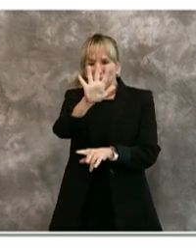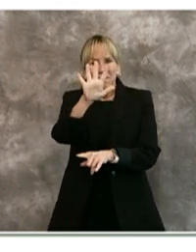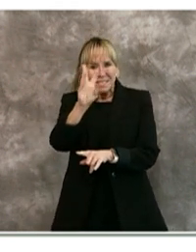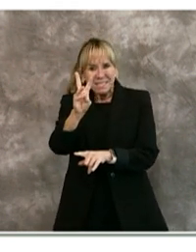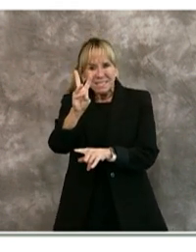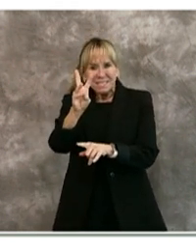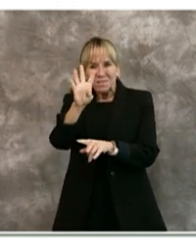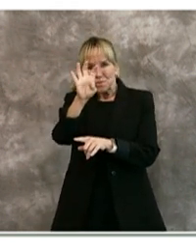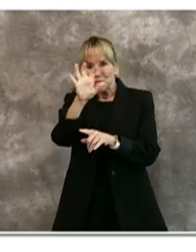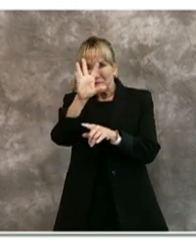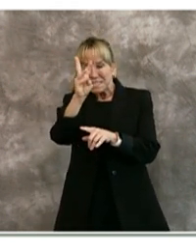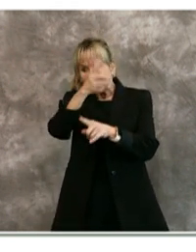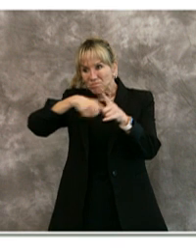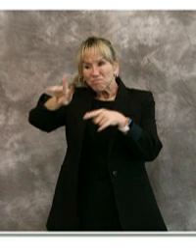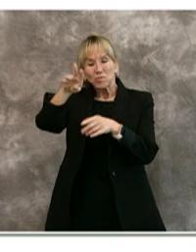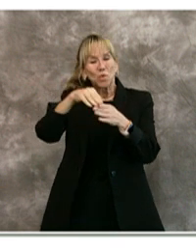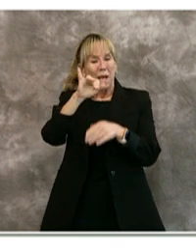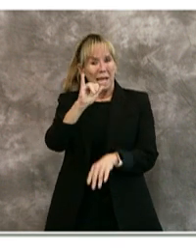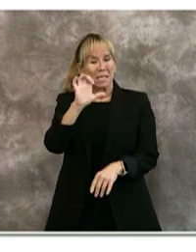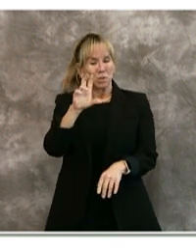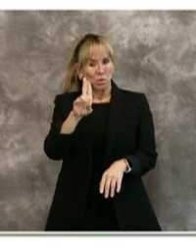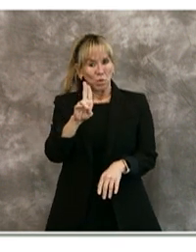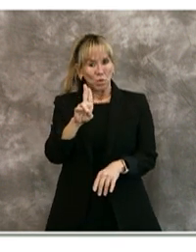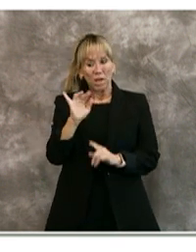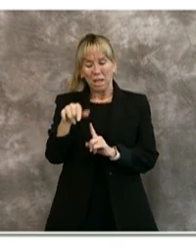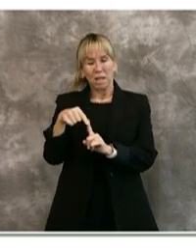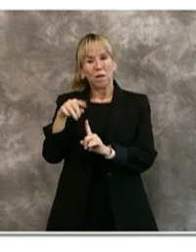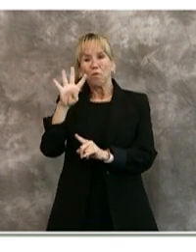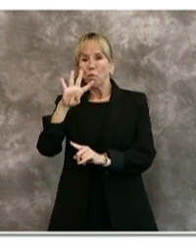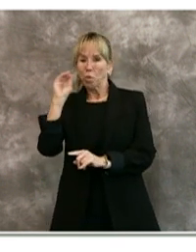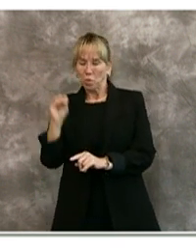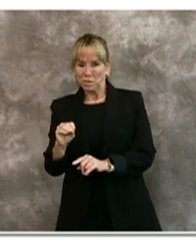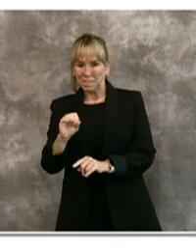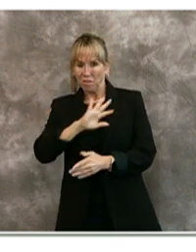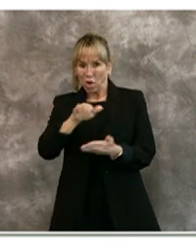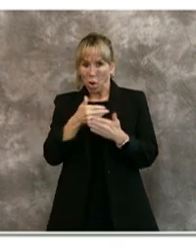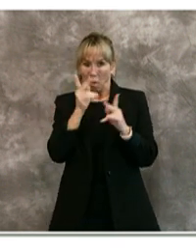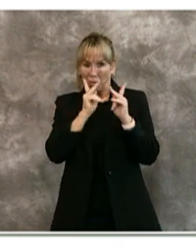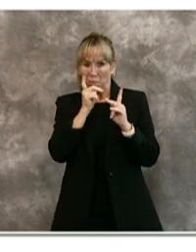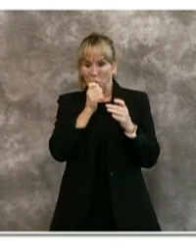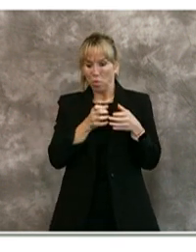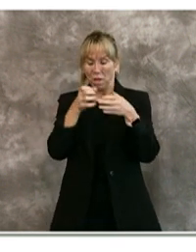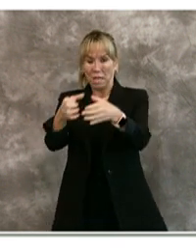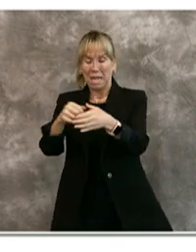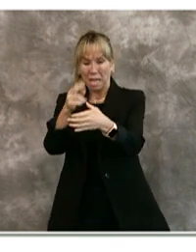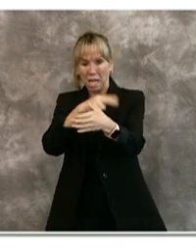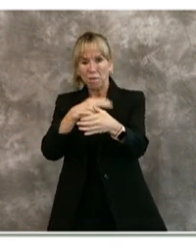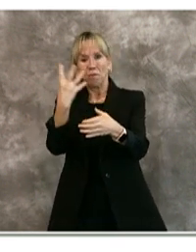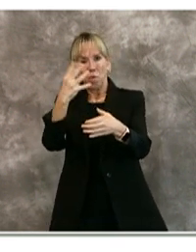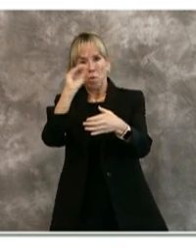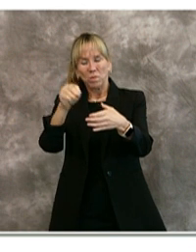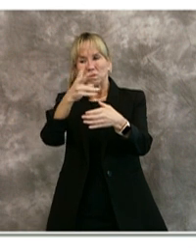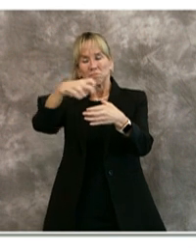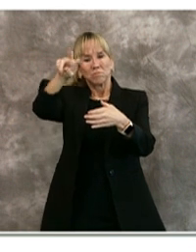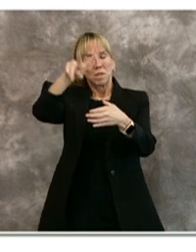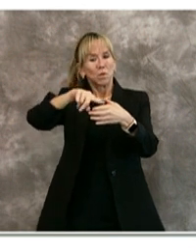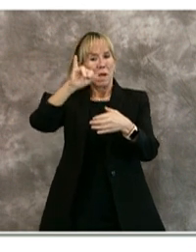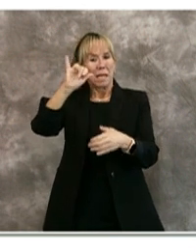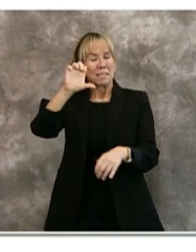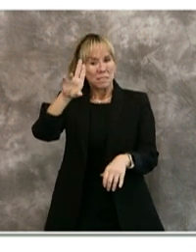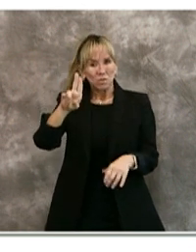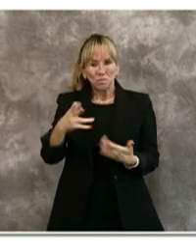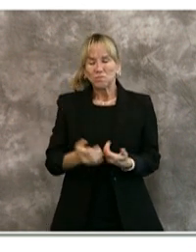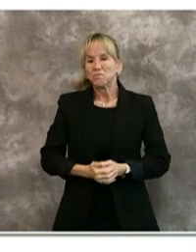have been admitted to the ICU, and this is 4% of the total number of cases and 20% of the total number of